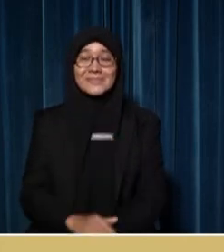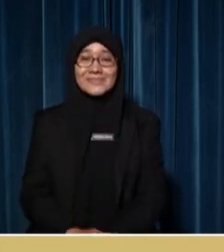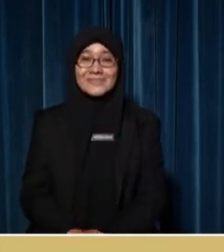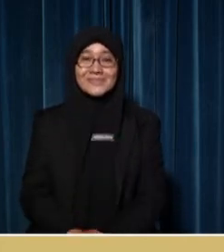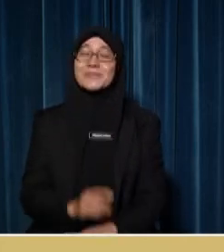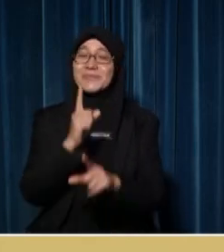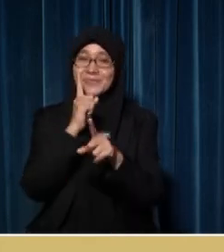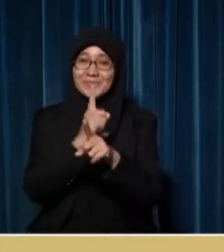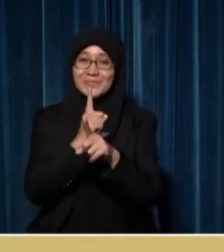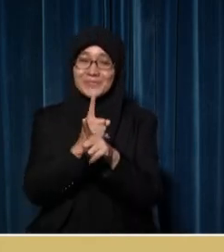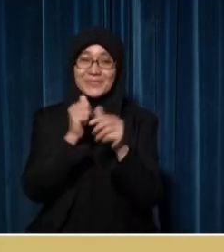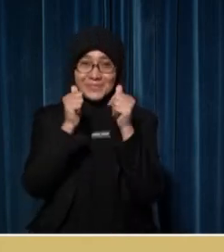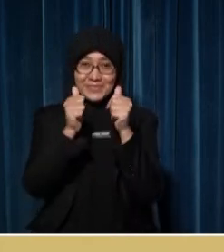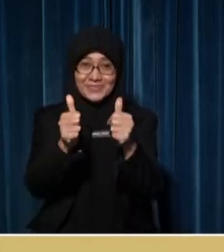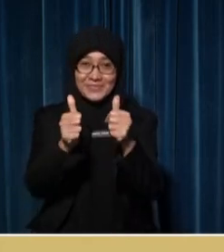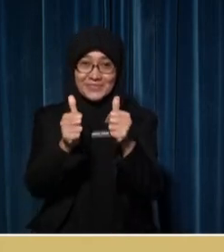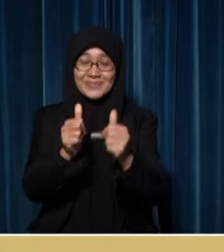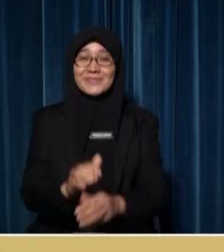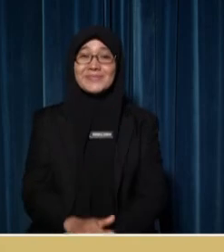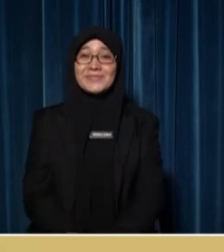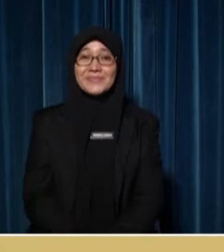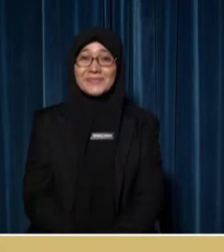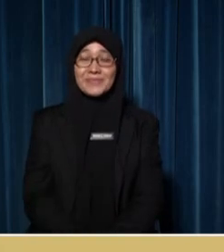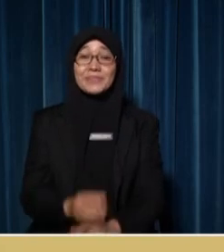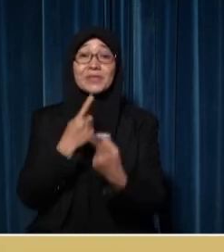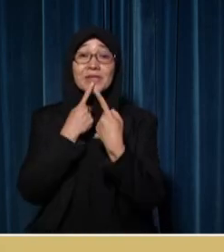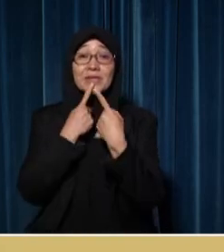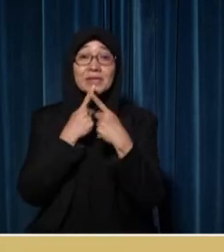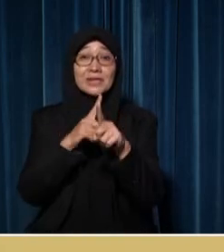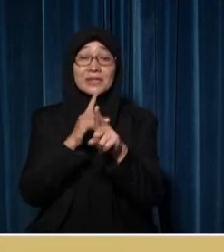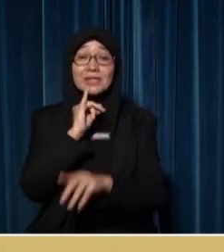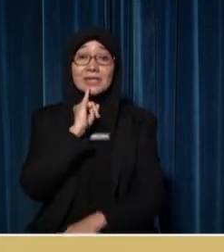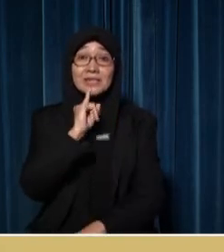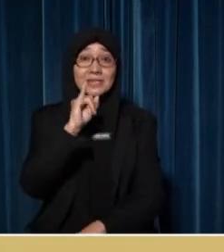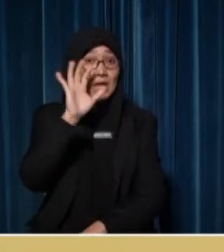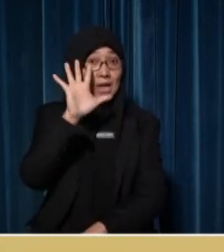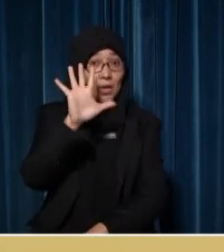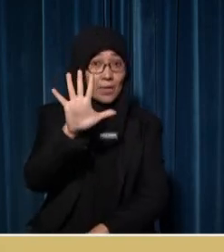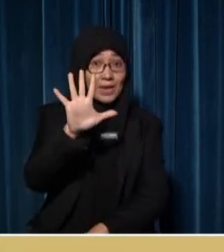Great job! You're right. The answer is 5.